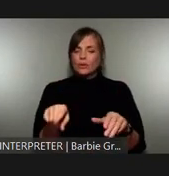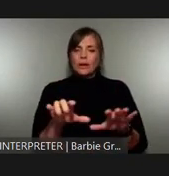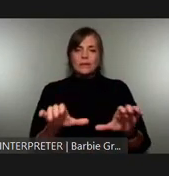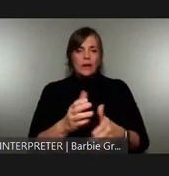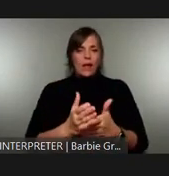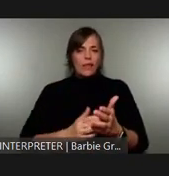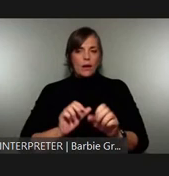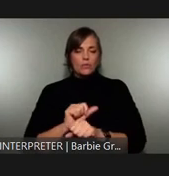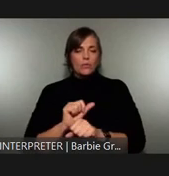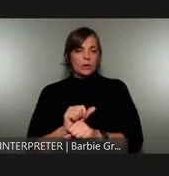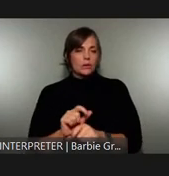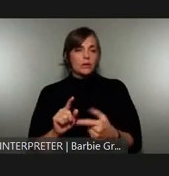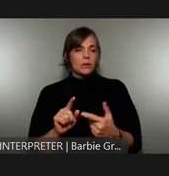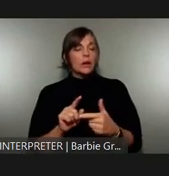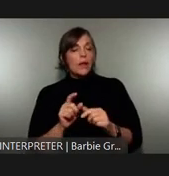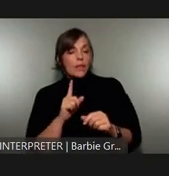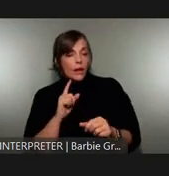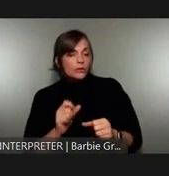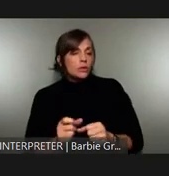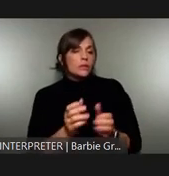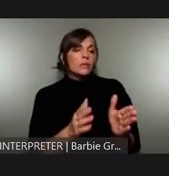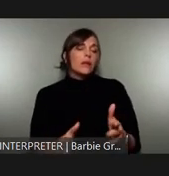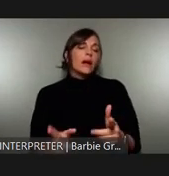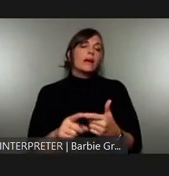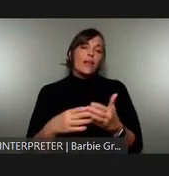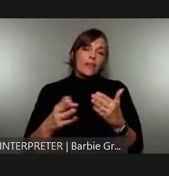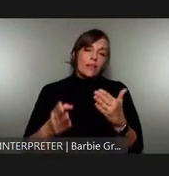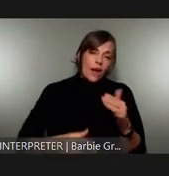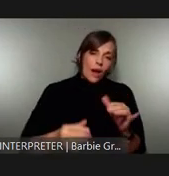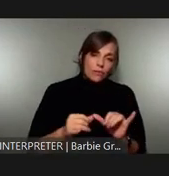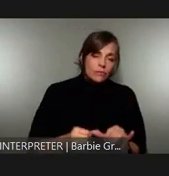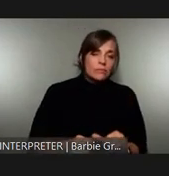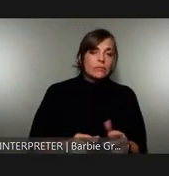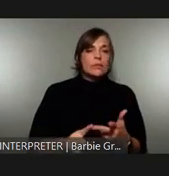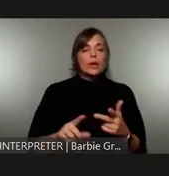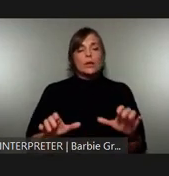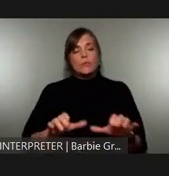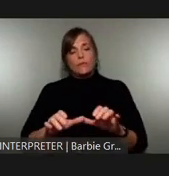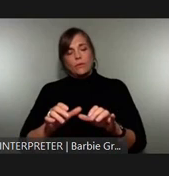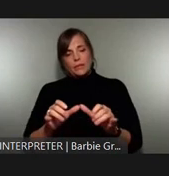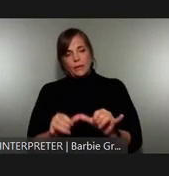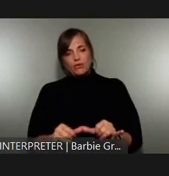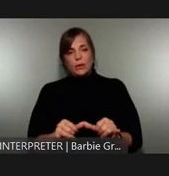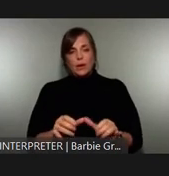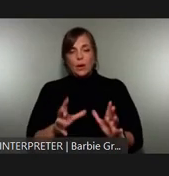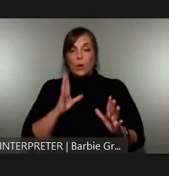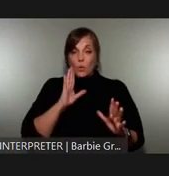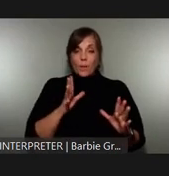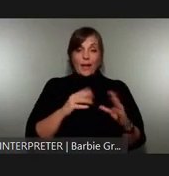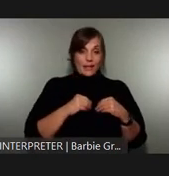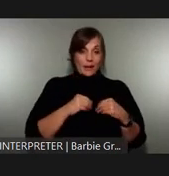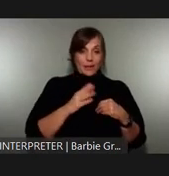done the components here, the strategic plan, the success outcomes, the performance measurement system will be adopted by the